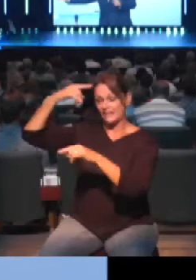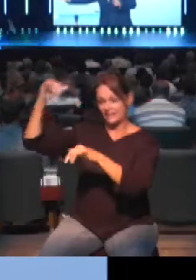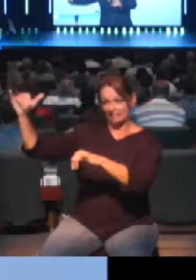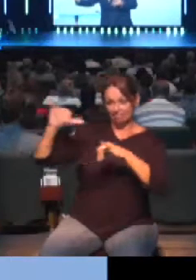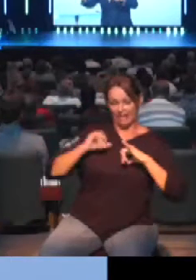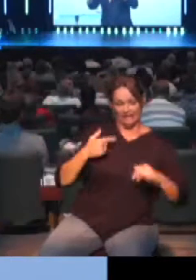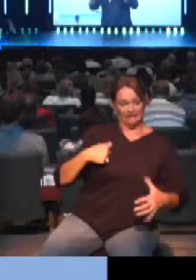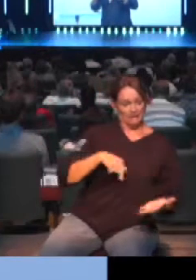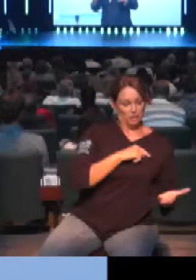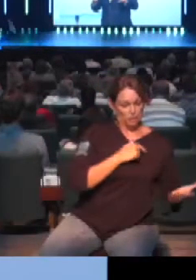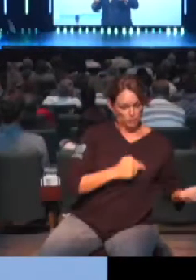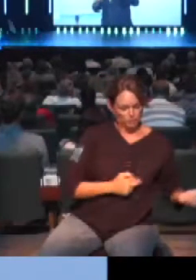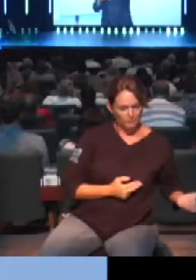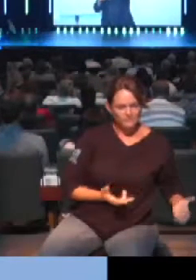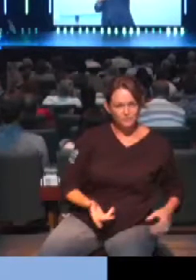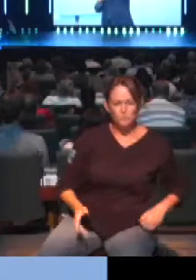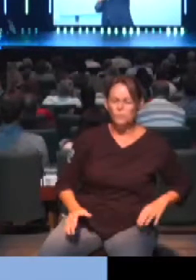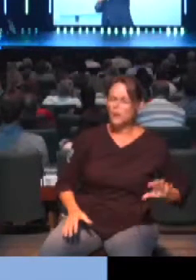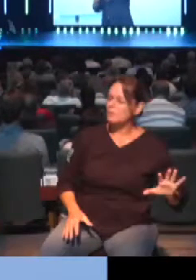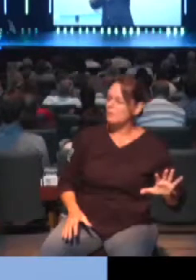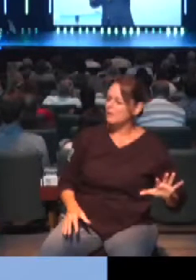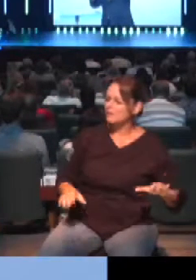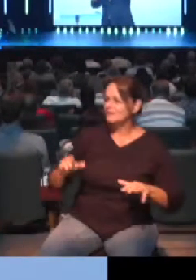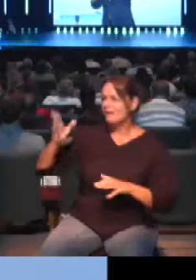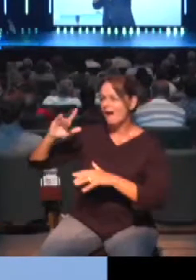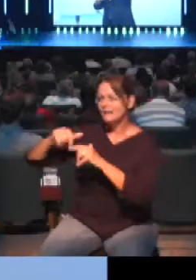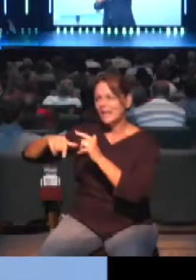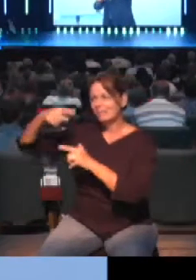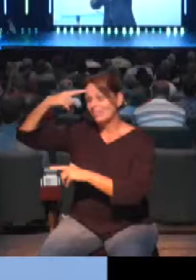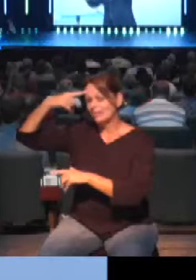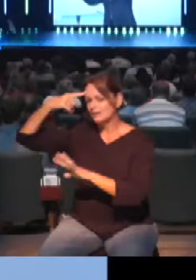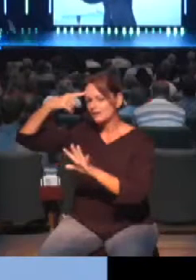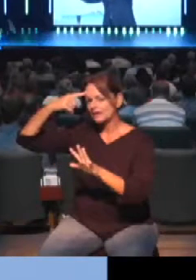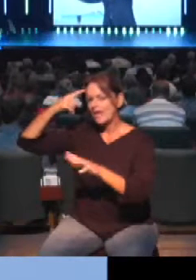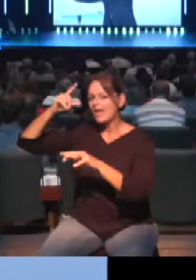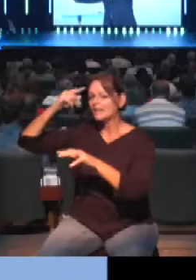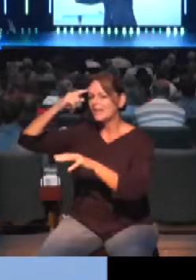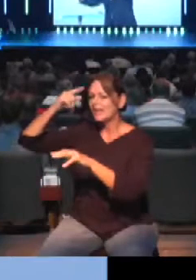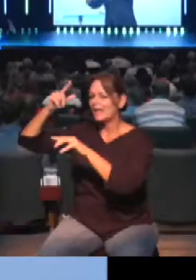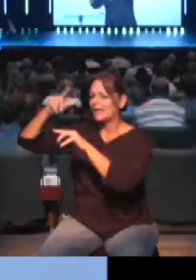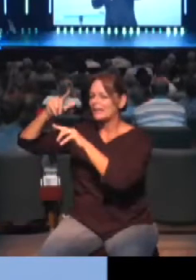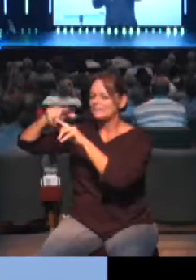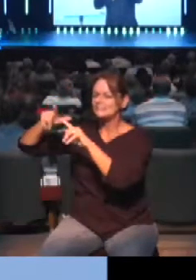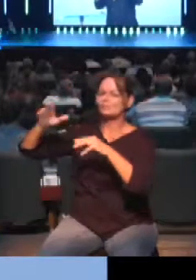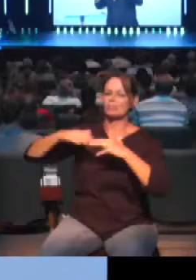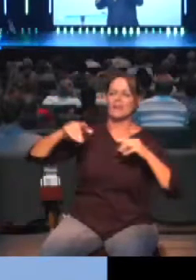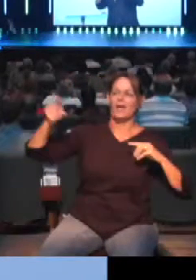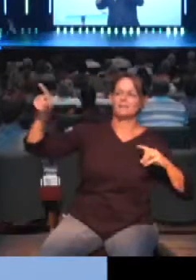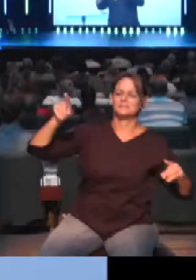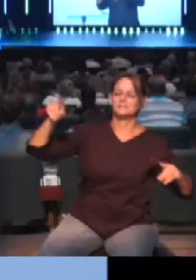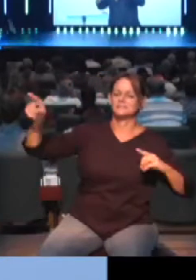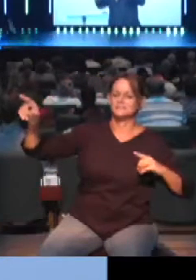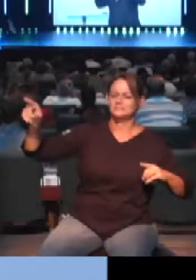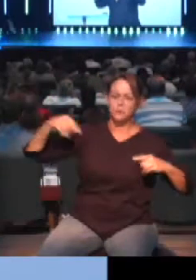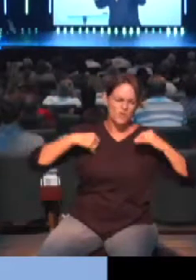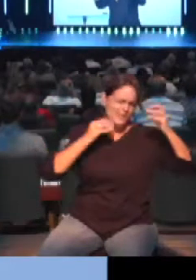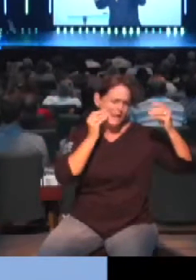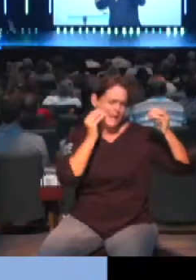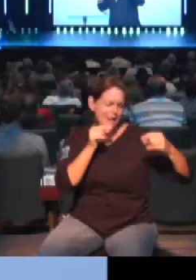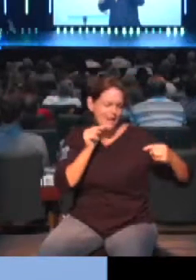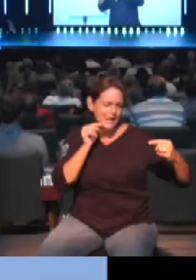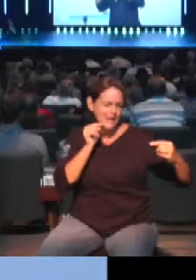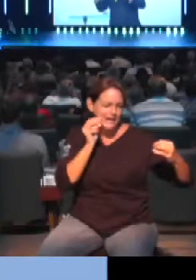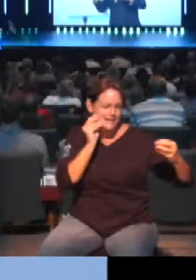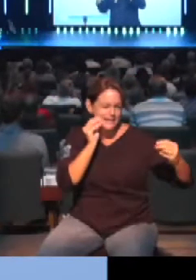think, you might have even thought, well, wait, you said God can't think. No, I didn't say can't think. I say can't think the way we think. And you might have remembered a scripture and thought, yeah, but